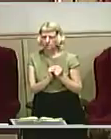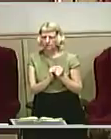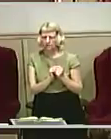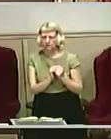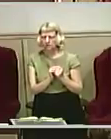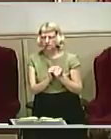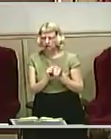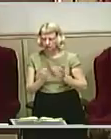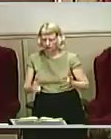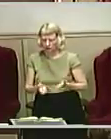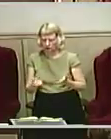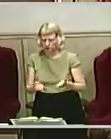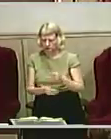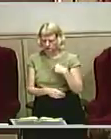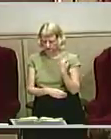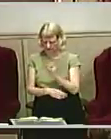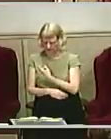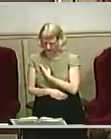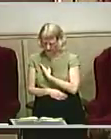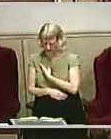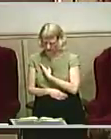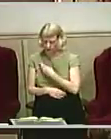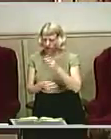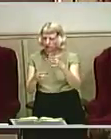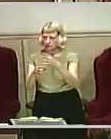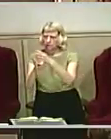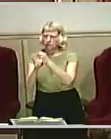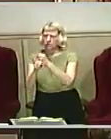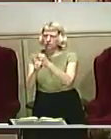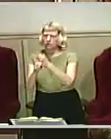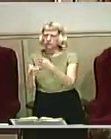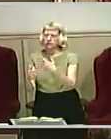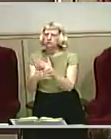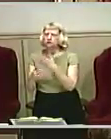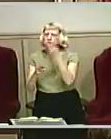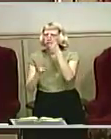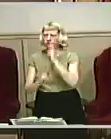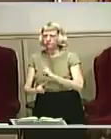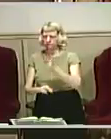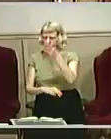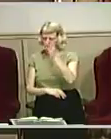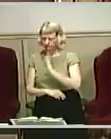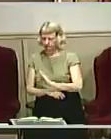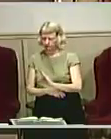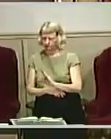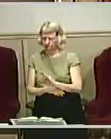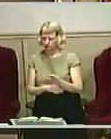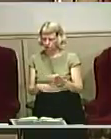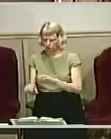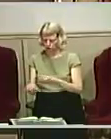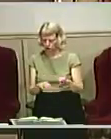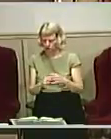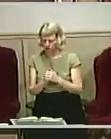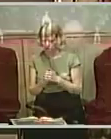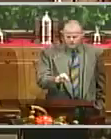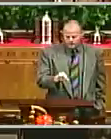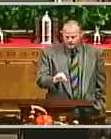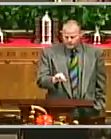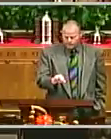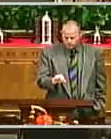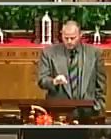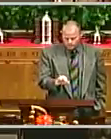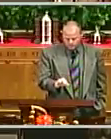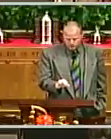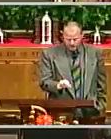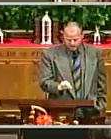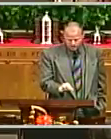And it encourages us to trust, fear, and honor God in what we're doing. Do you do that?